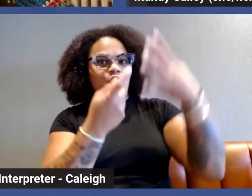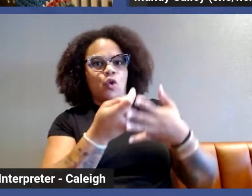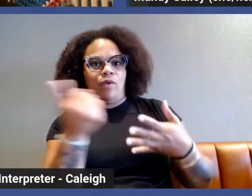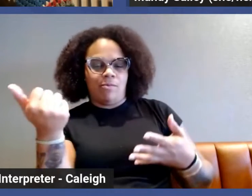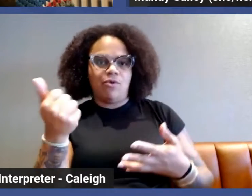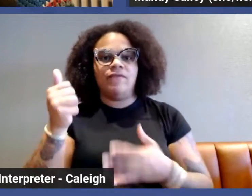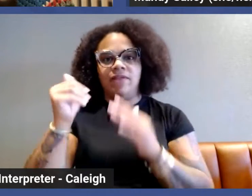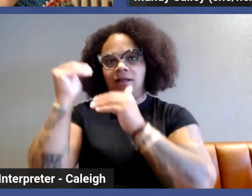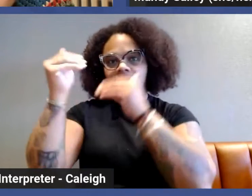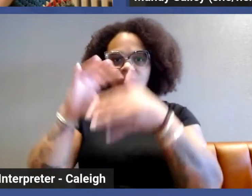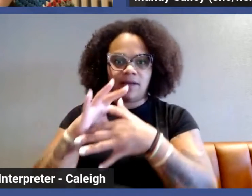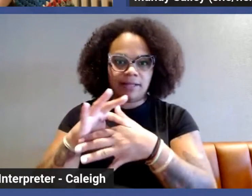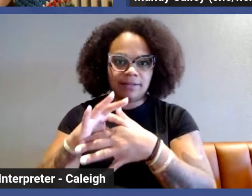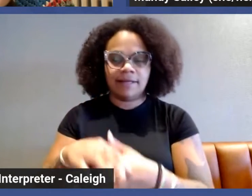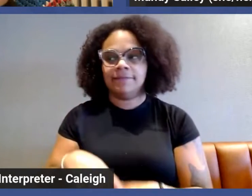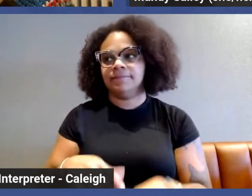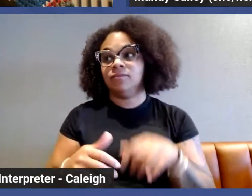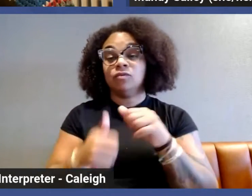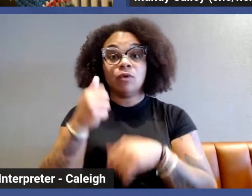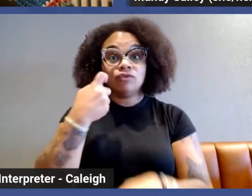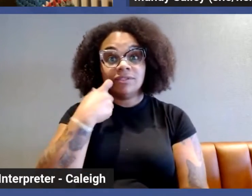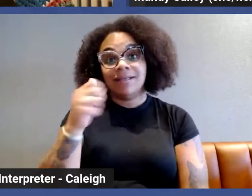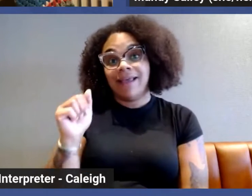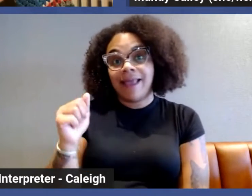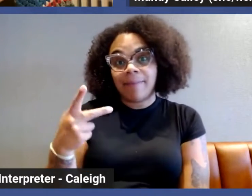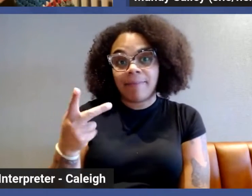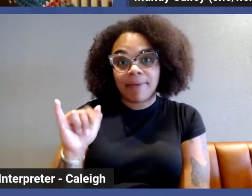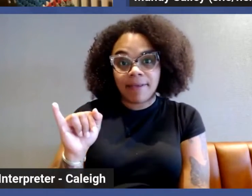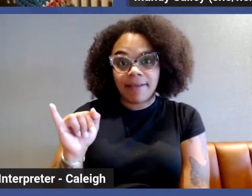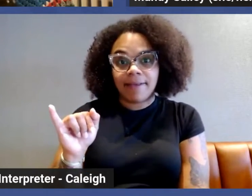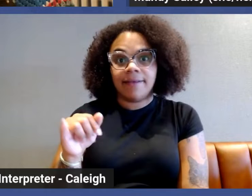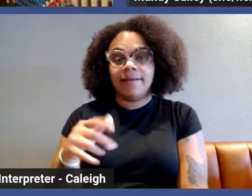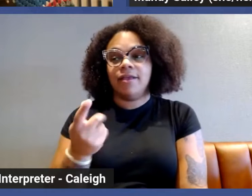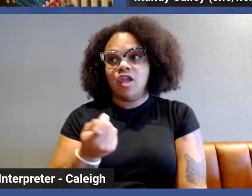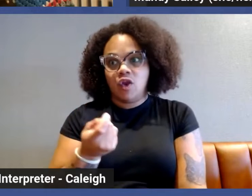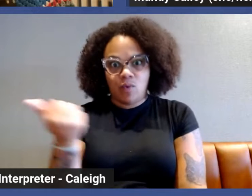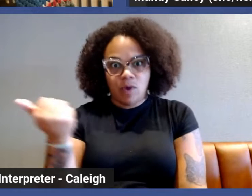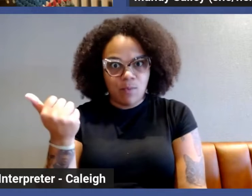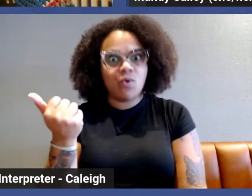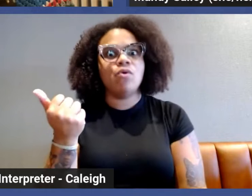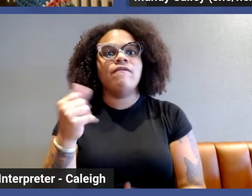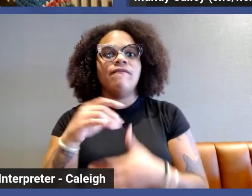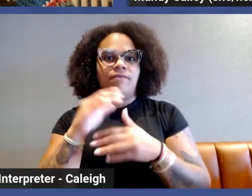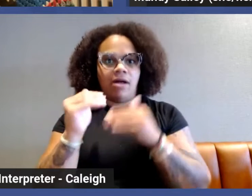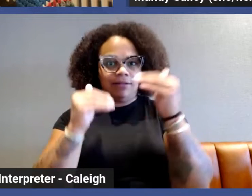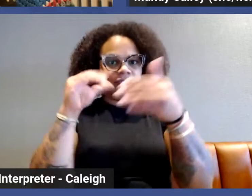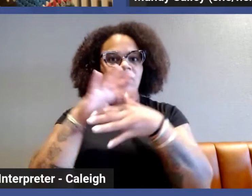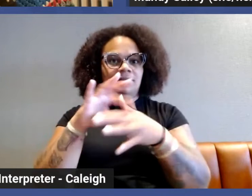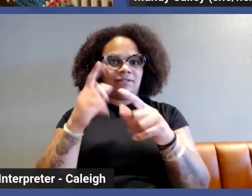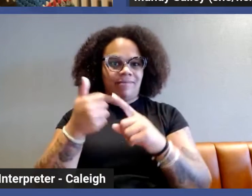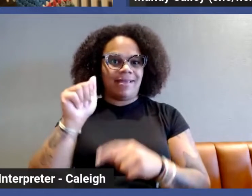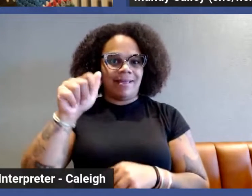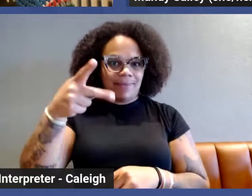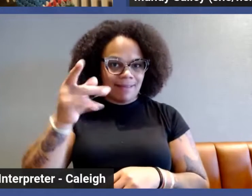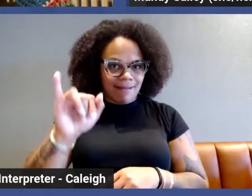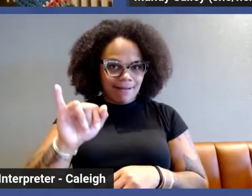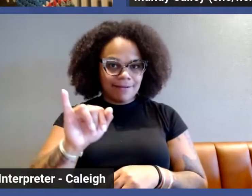recent API, removing adult content from the API,